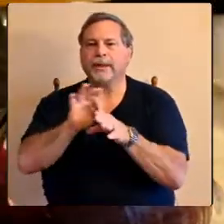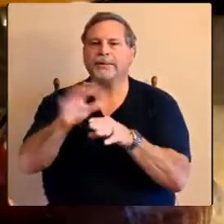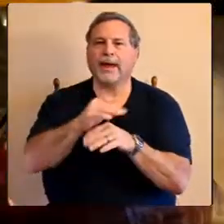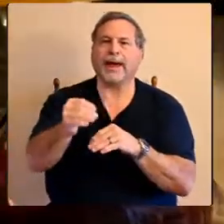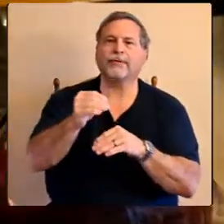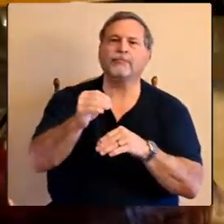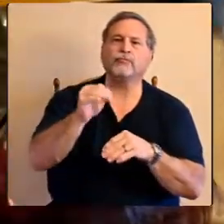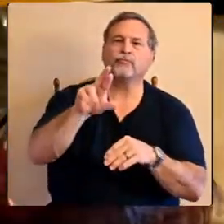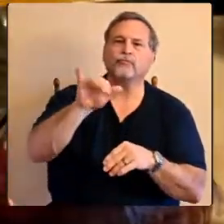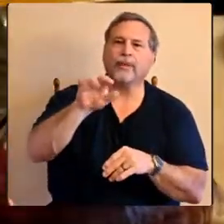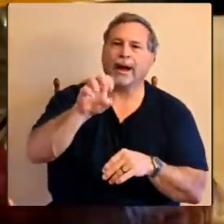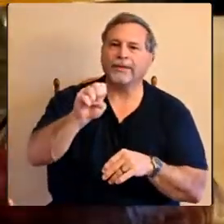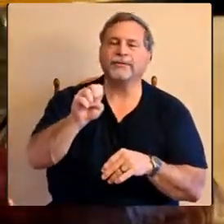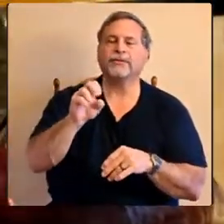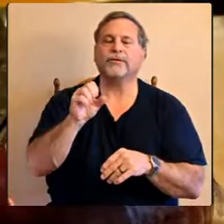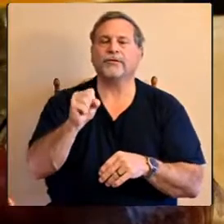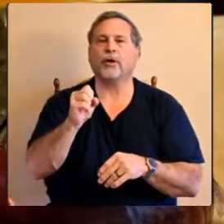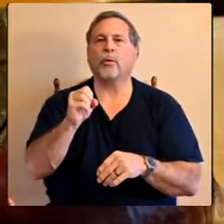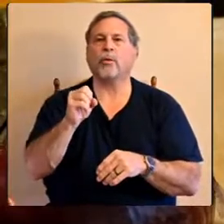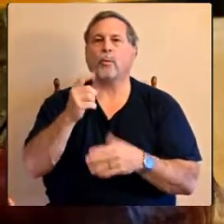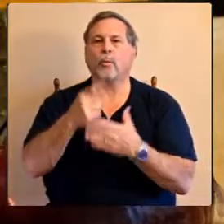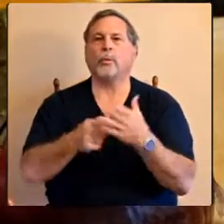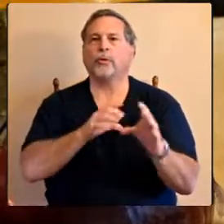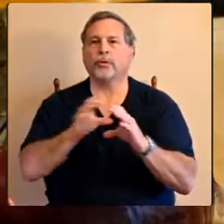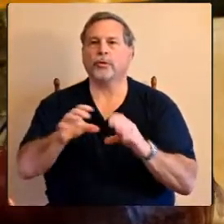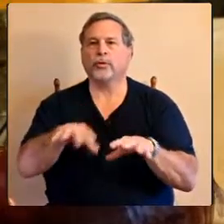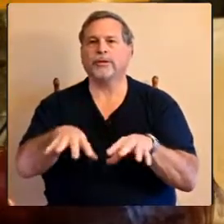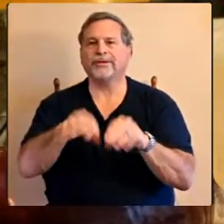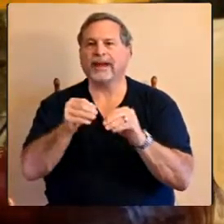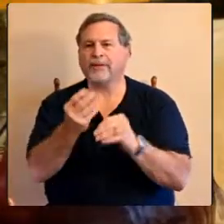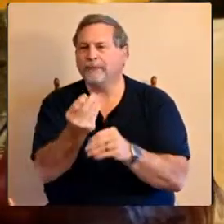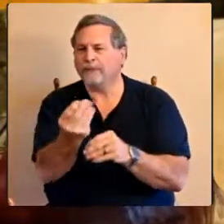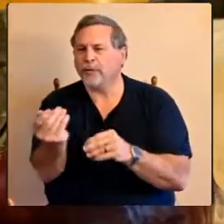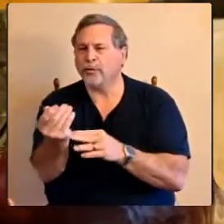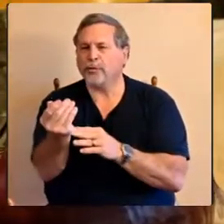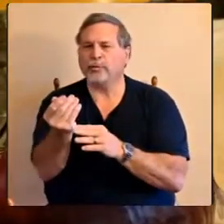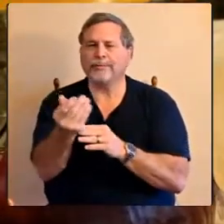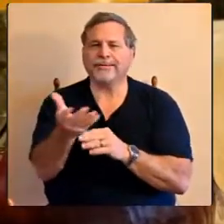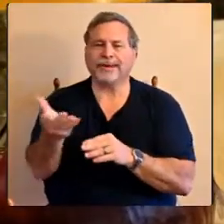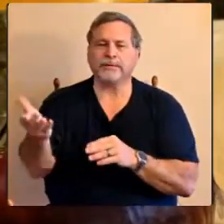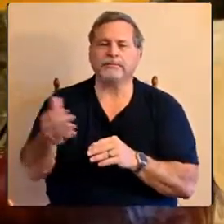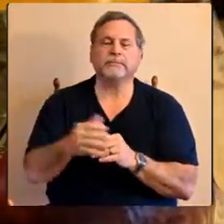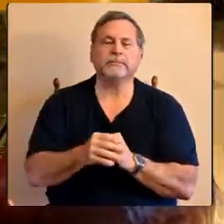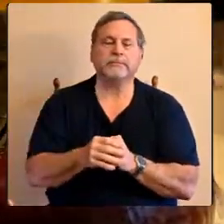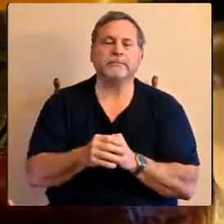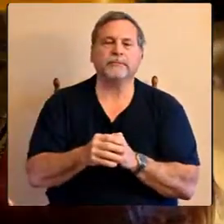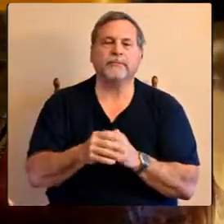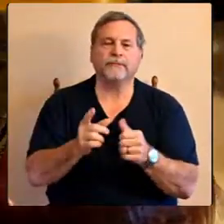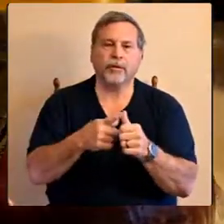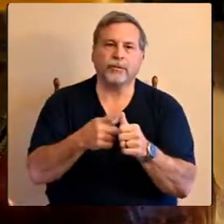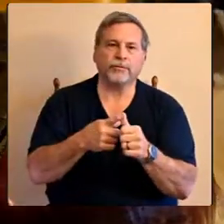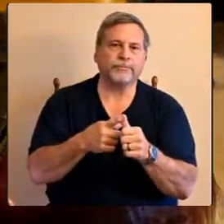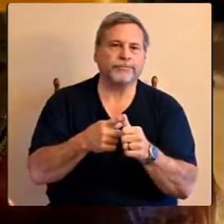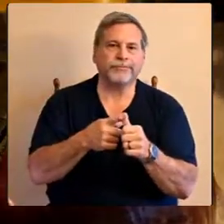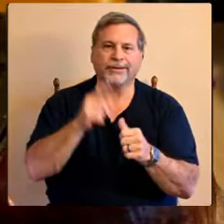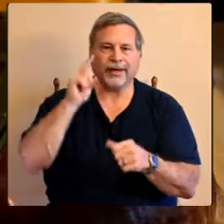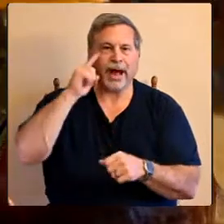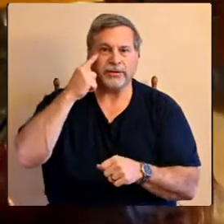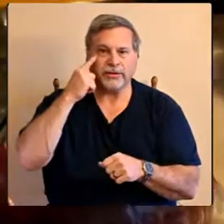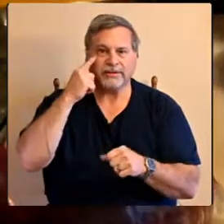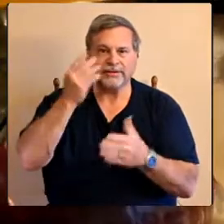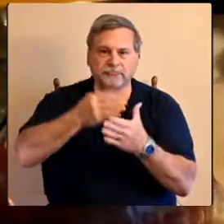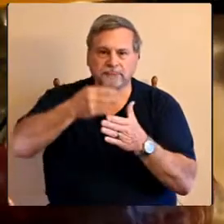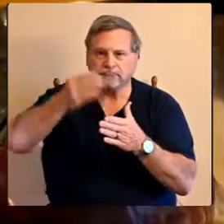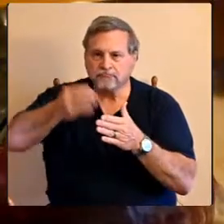things. And so what we're doing is we're going to take a few ingredients. Now, first of all, we're going to do the taking onions.